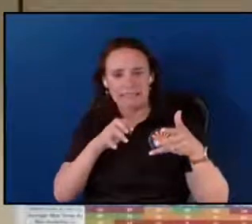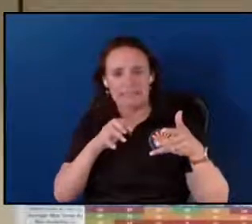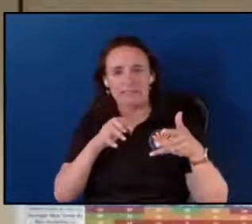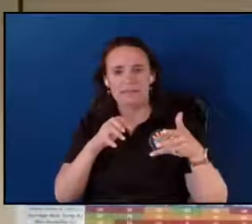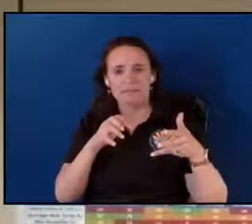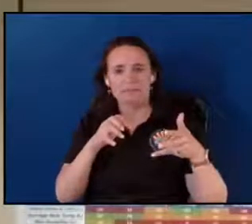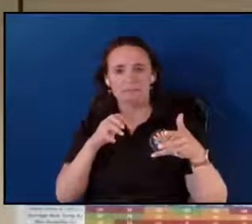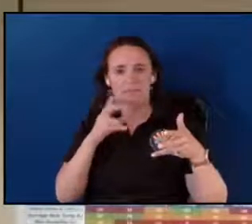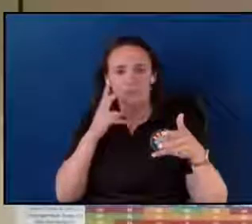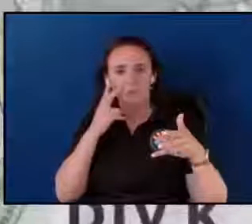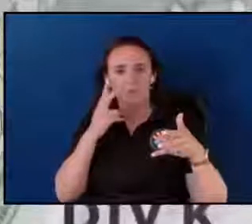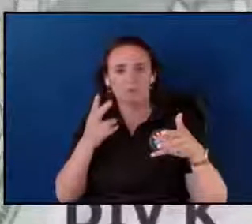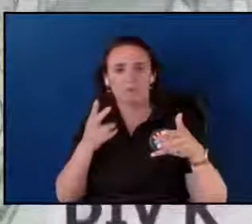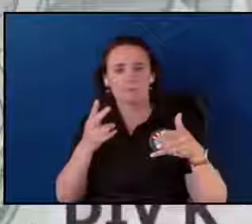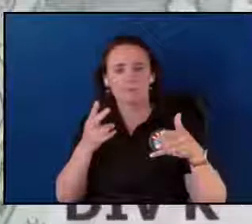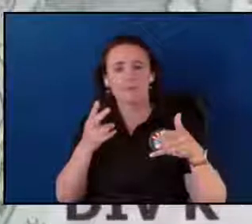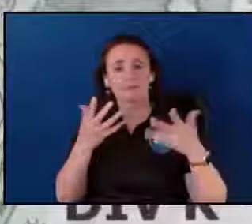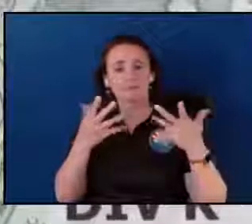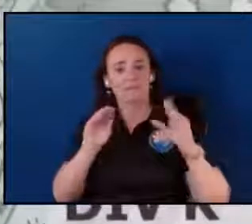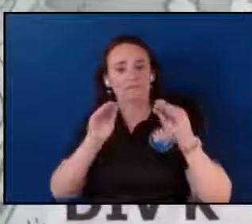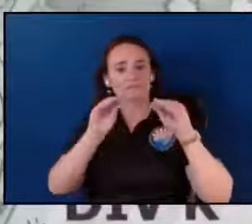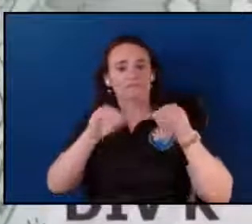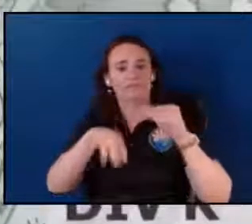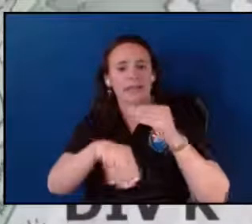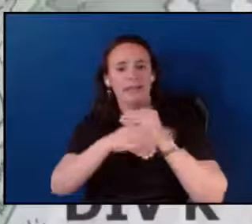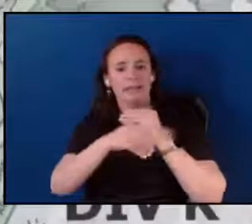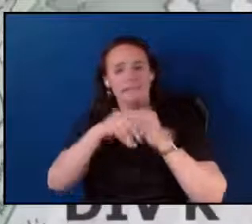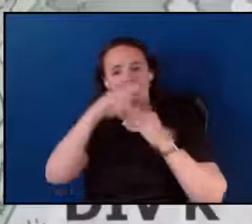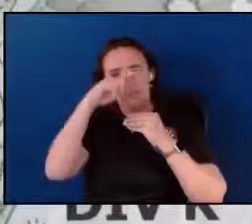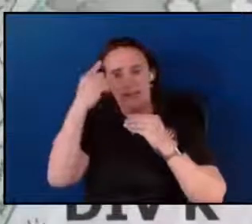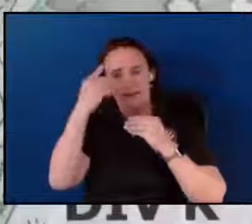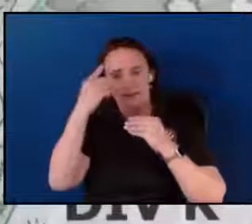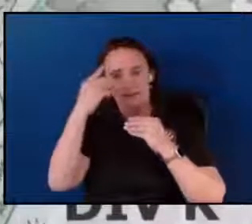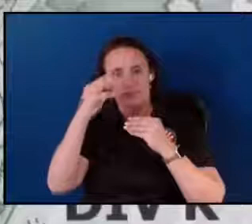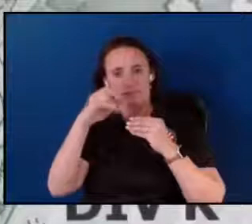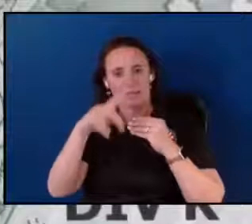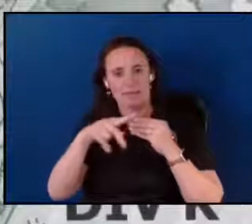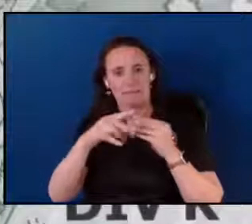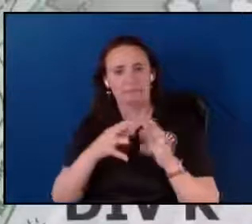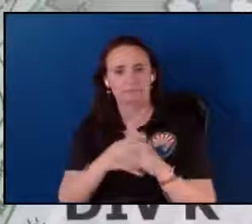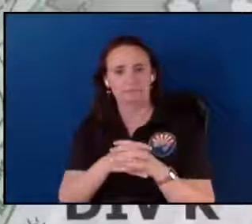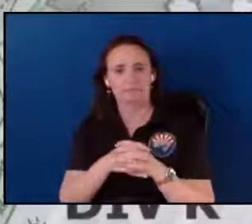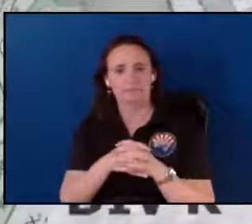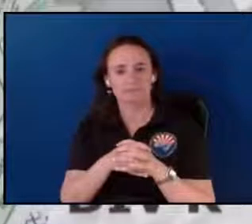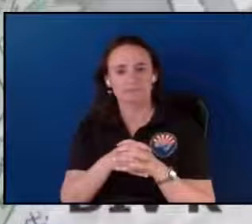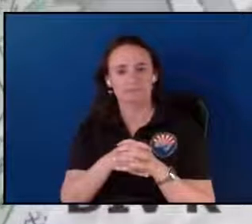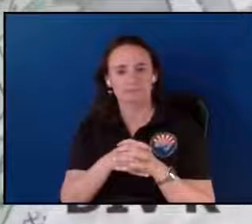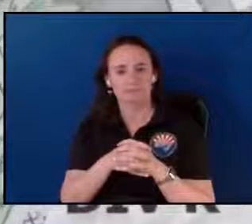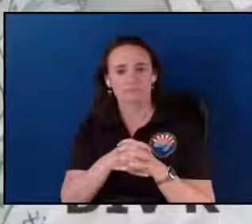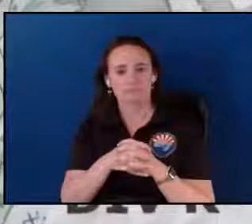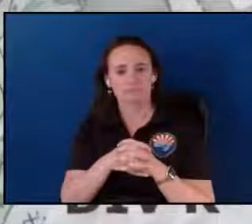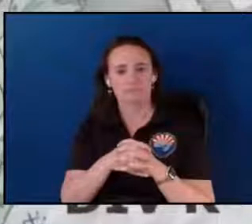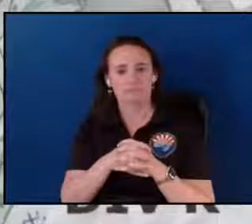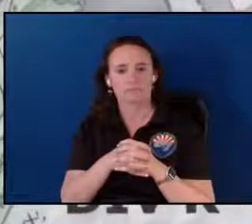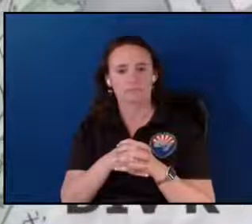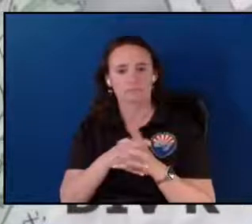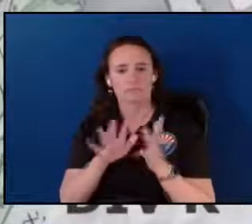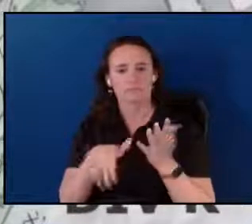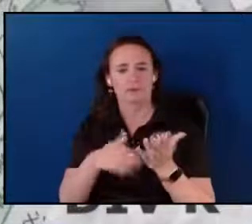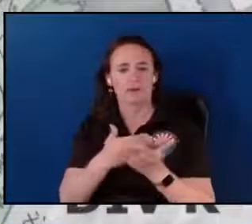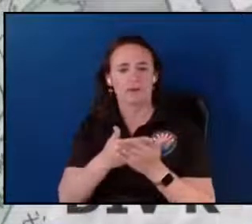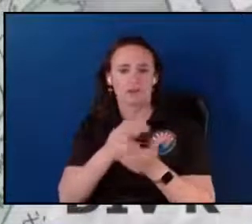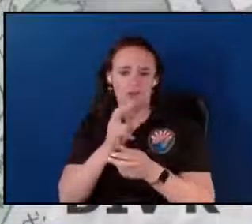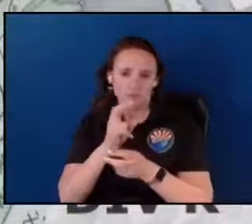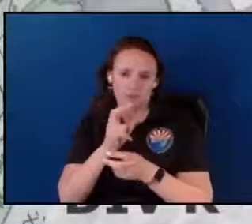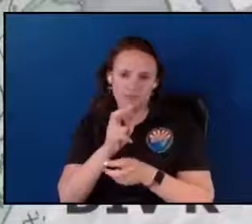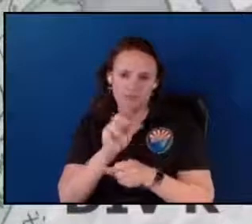that we're able to put some more black on the map. That's contributed to all the hard work that the crews did